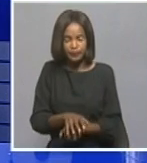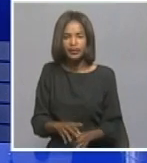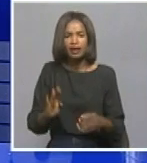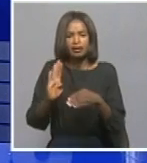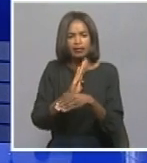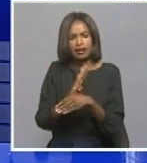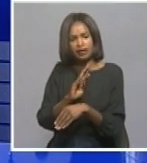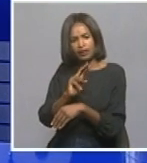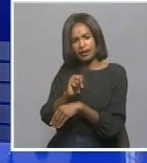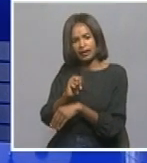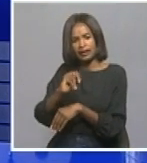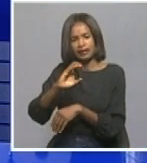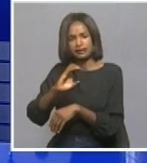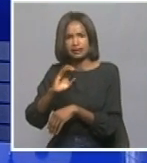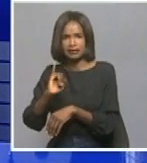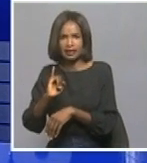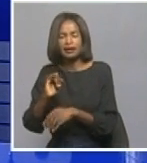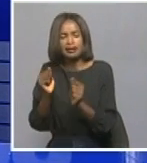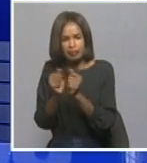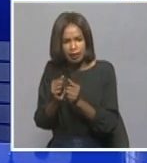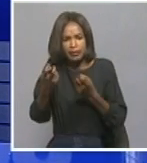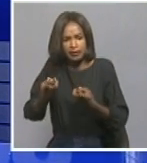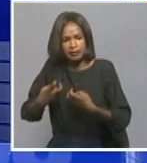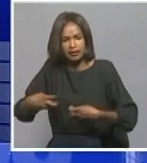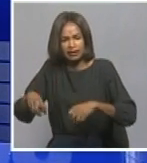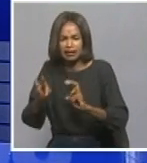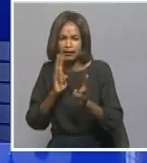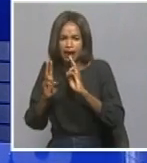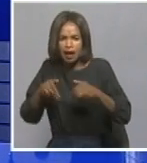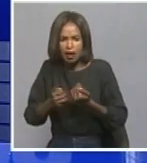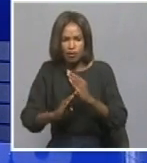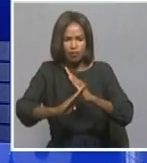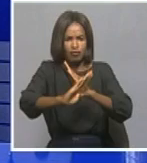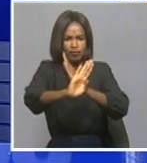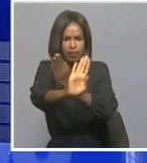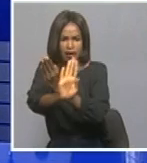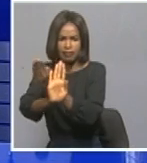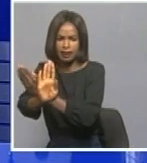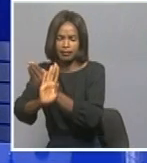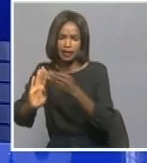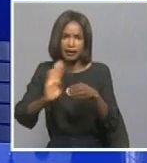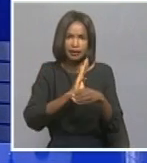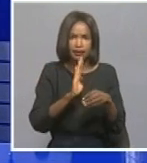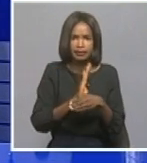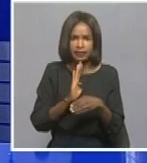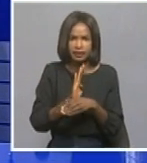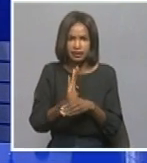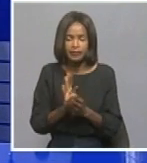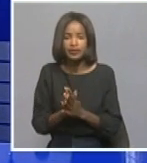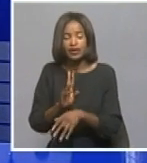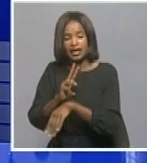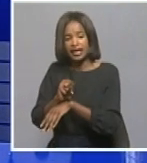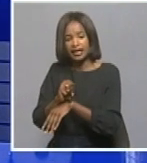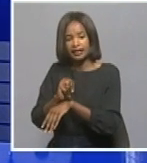Commerce and Industry met to strategize and assess the impact of the outbreak in terms of trade. Now, in line with that goal, the NCCI